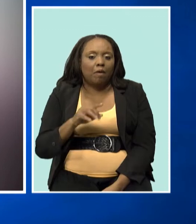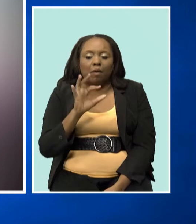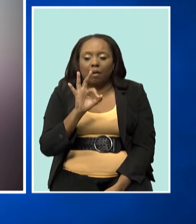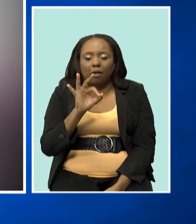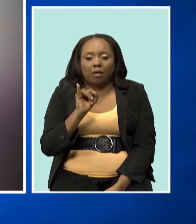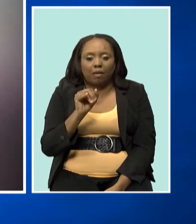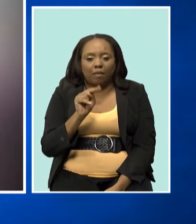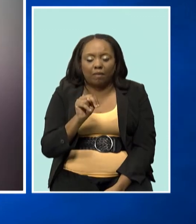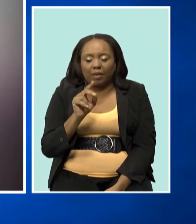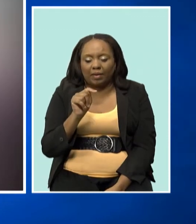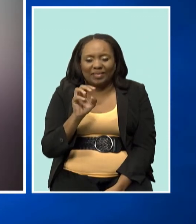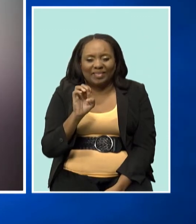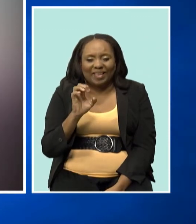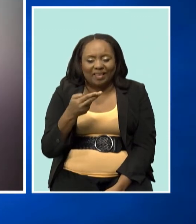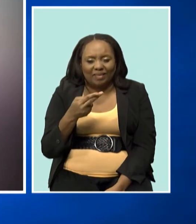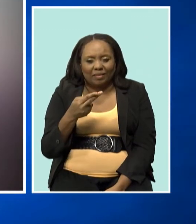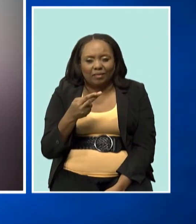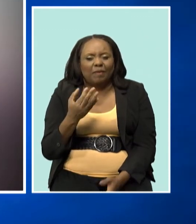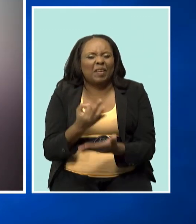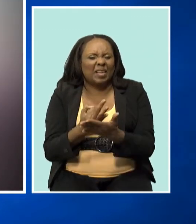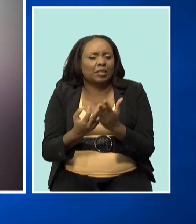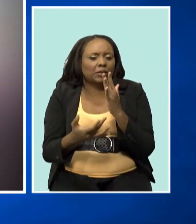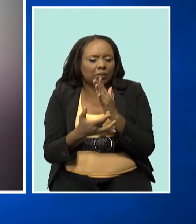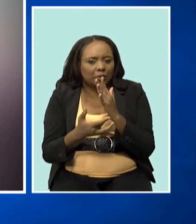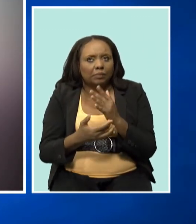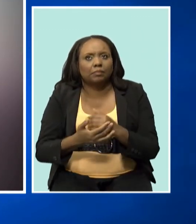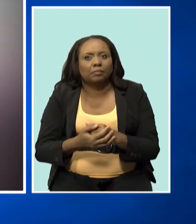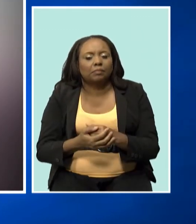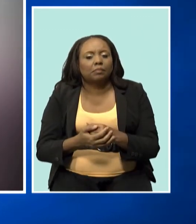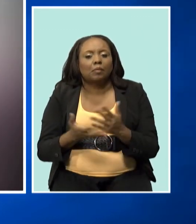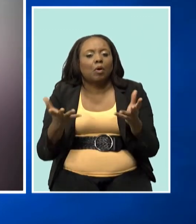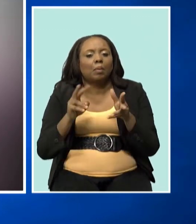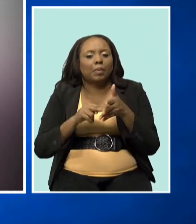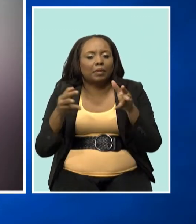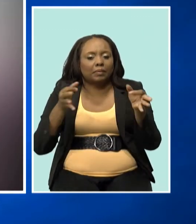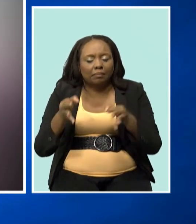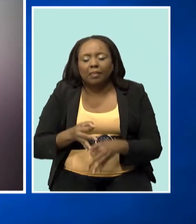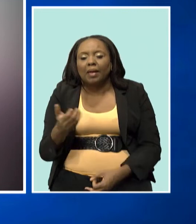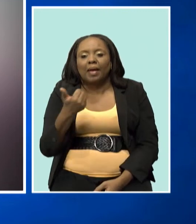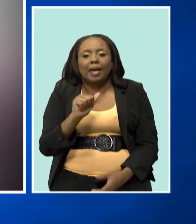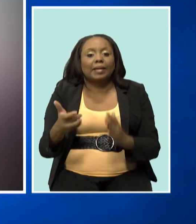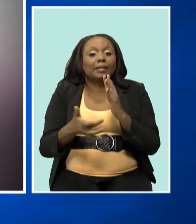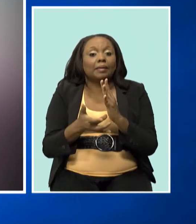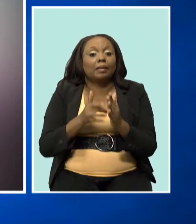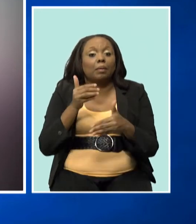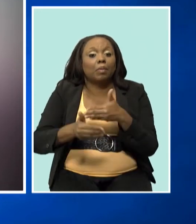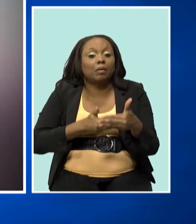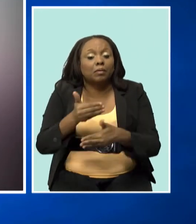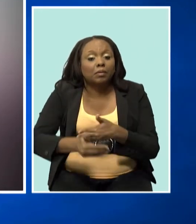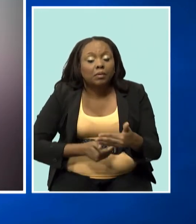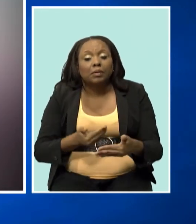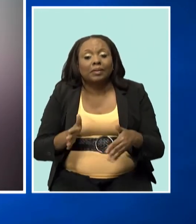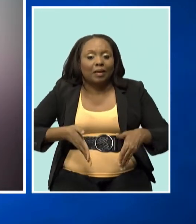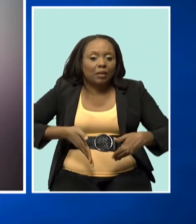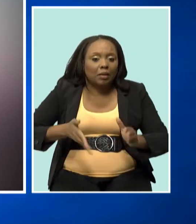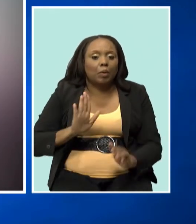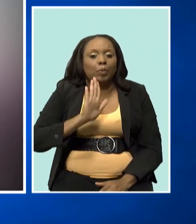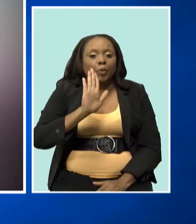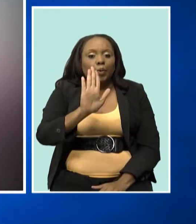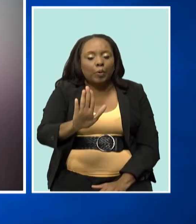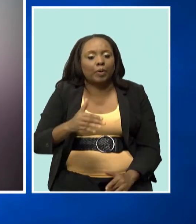to make sure that we work together as partners to develop our country, recognizing that none of us can do it